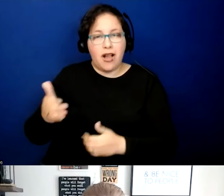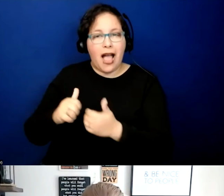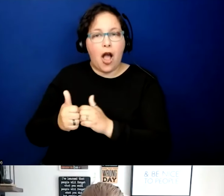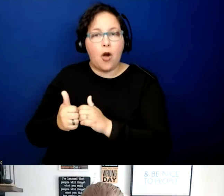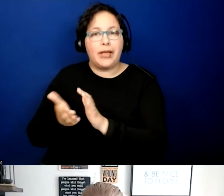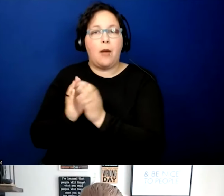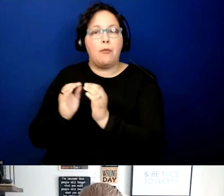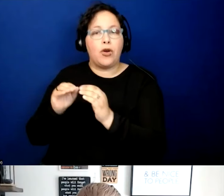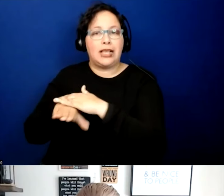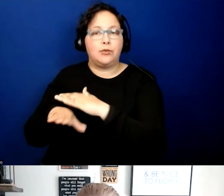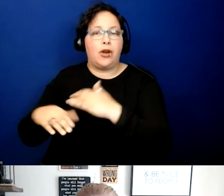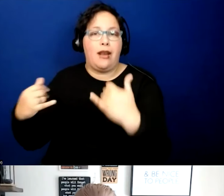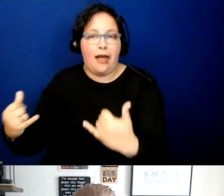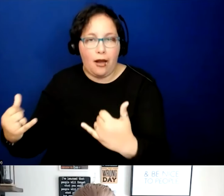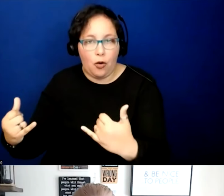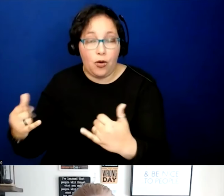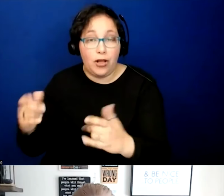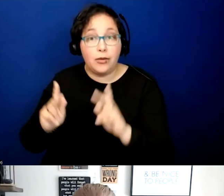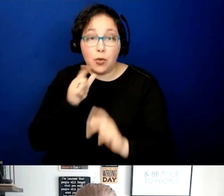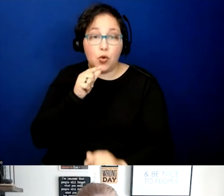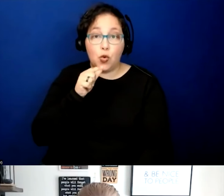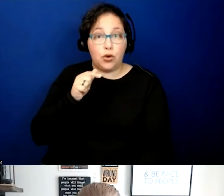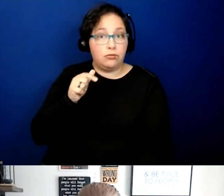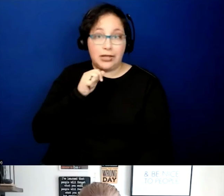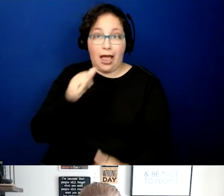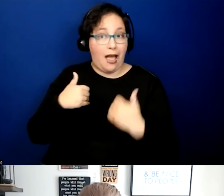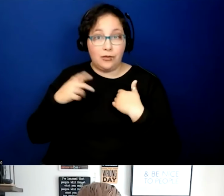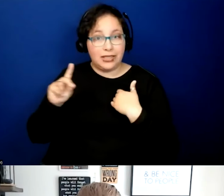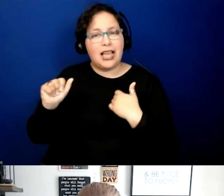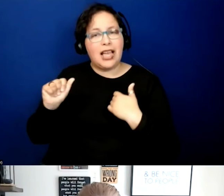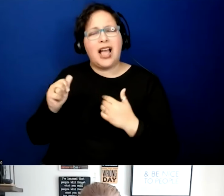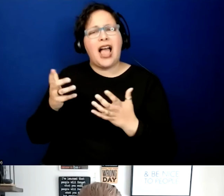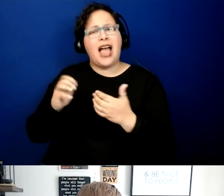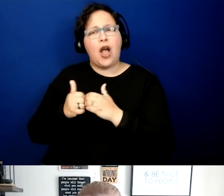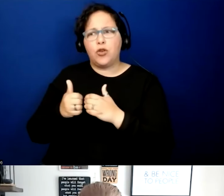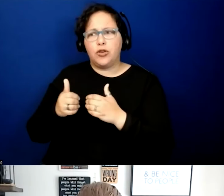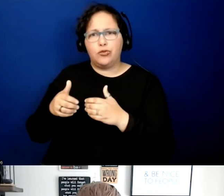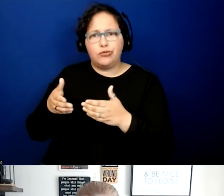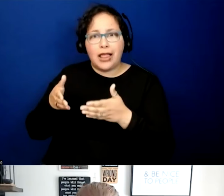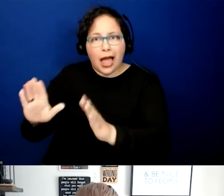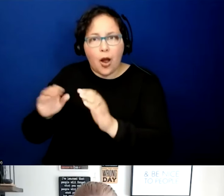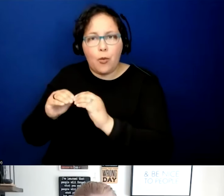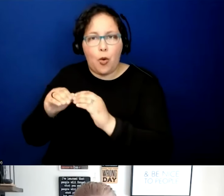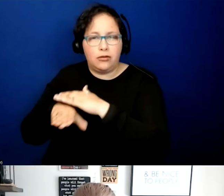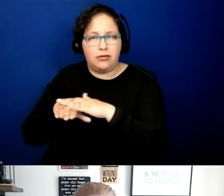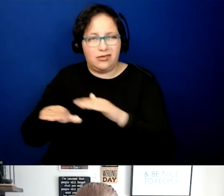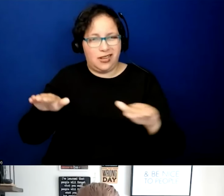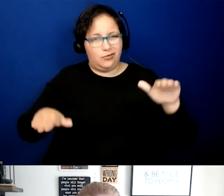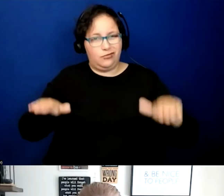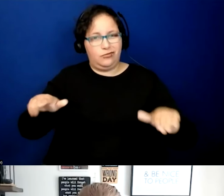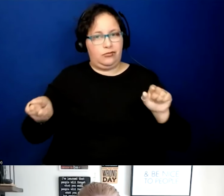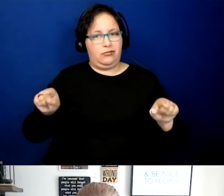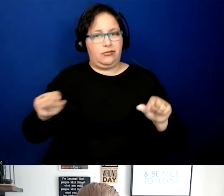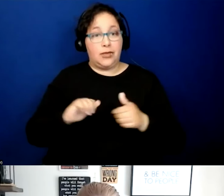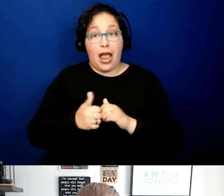that do not have disabilities are creating accessible to everyone? So I think that it's like a balance of these two sides of like, how do we